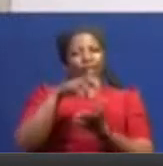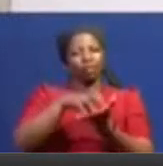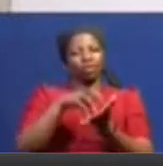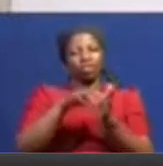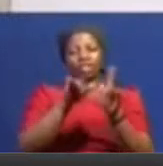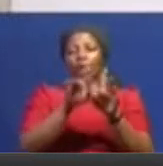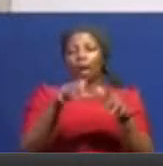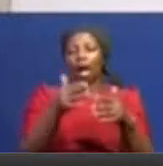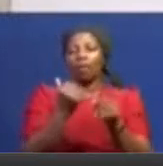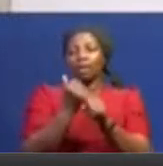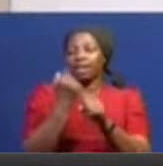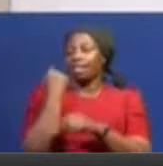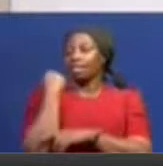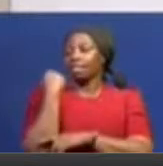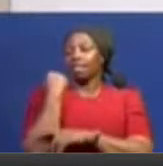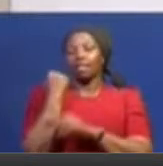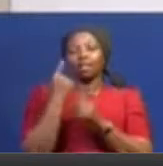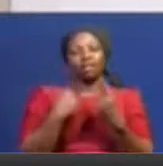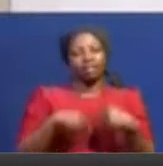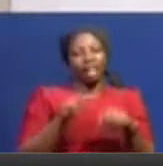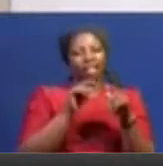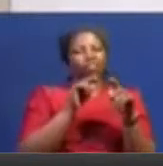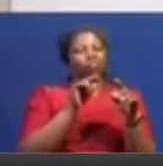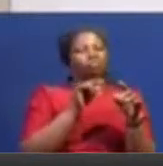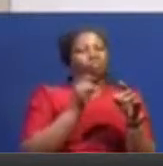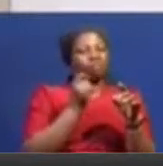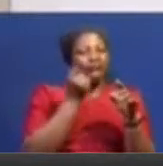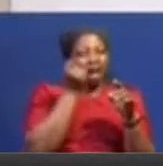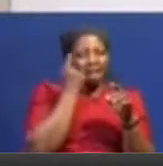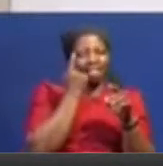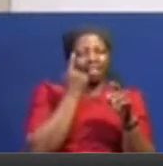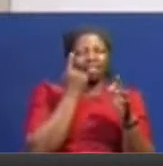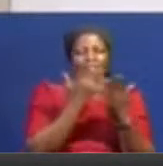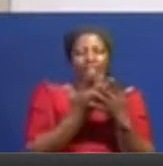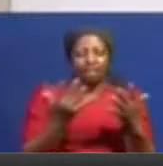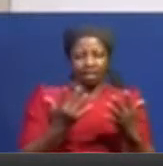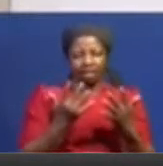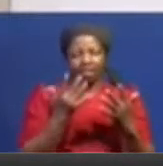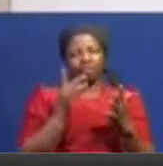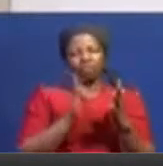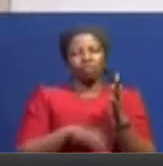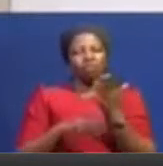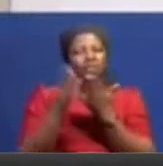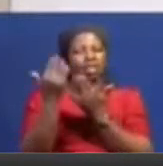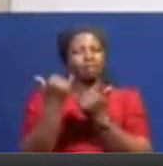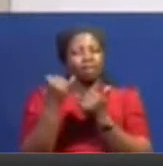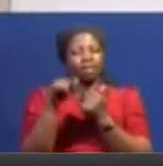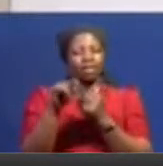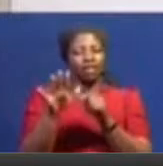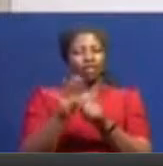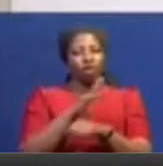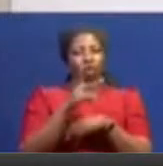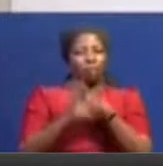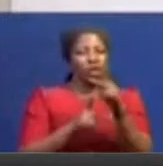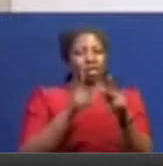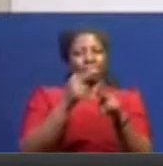just trying to put things into perspective, exactly what we do expect in this whole process. My name is